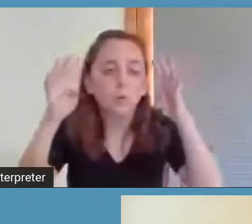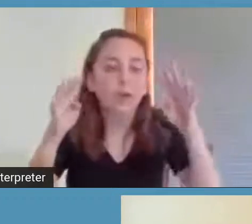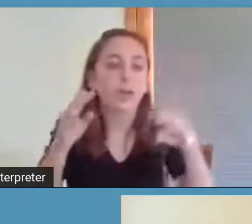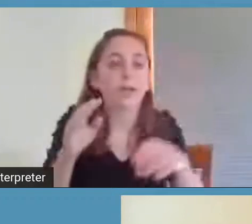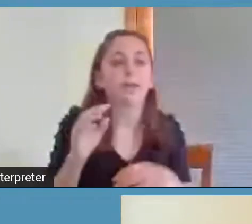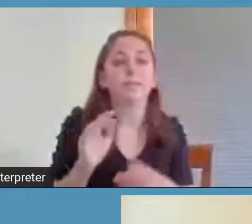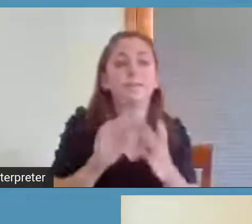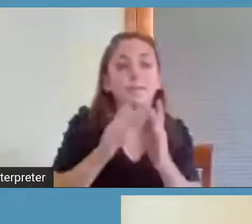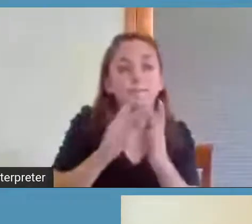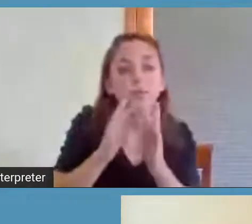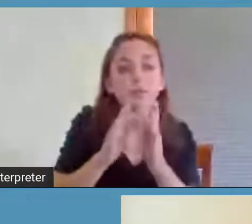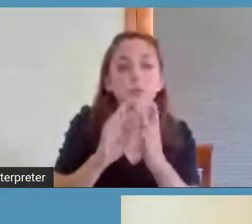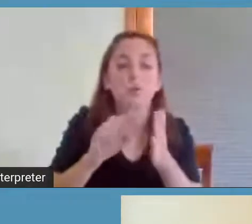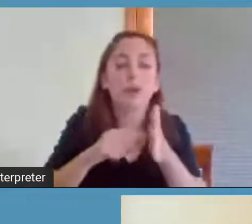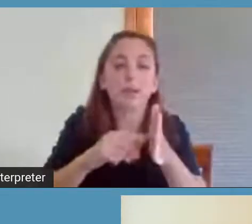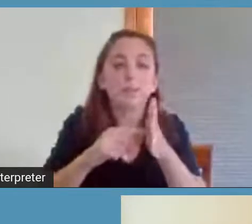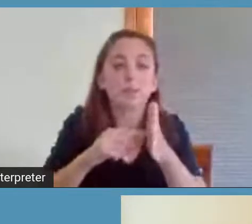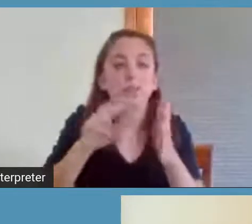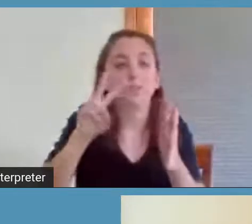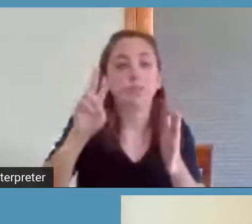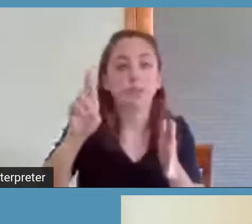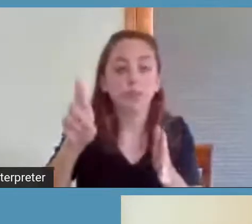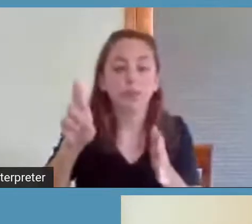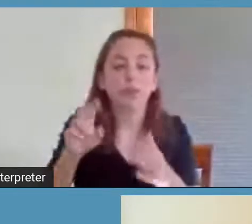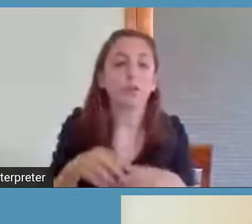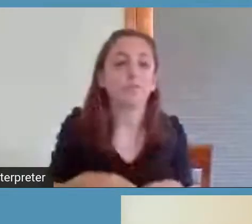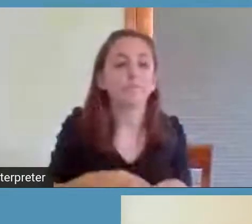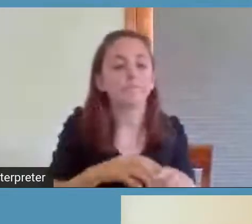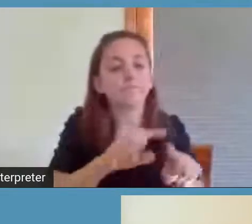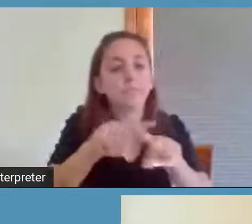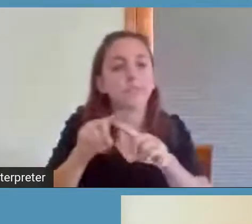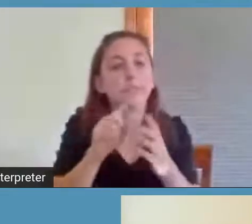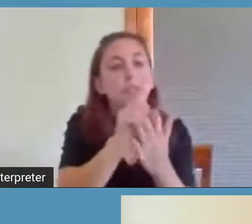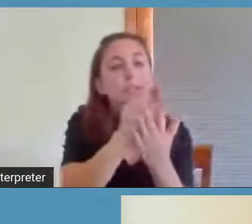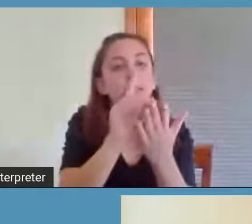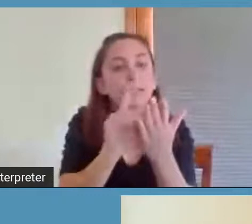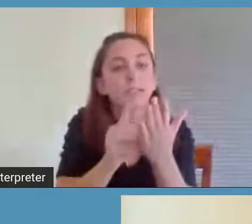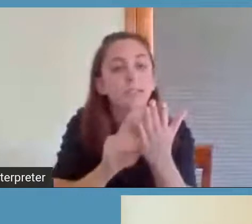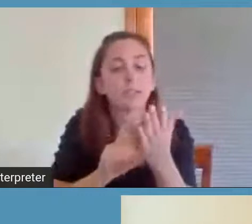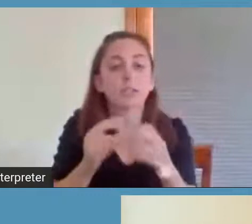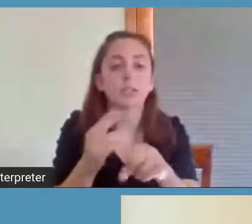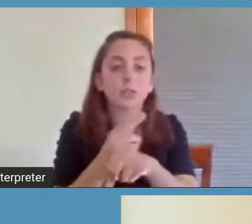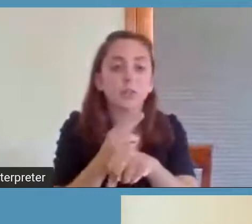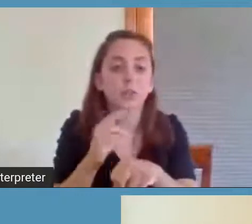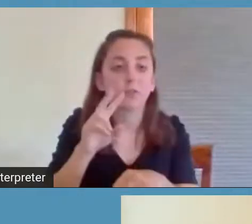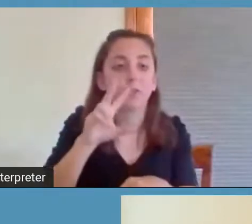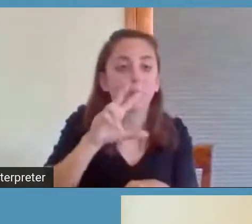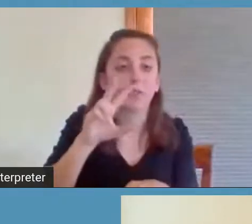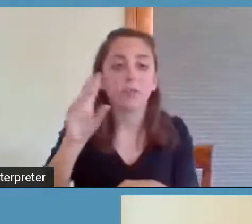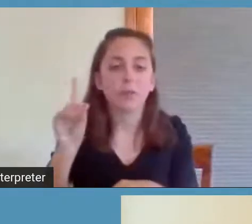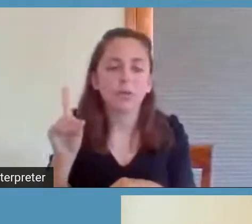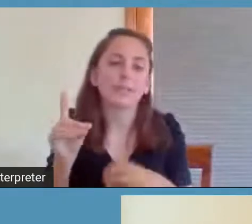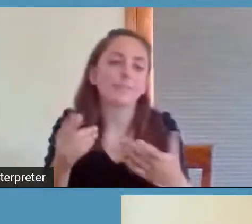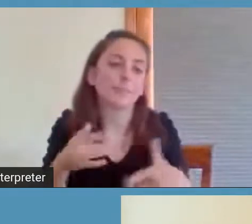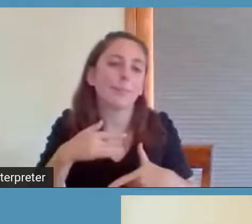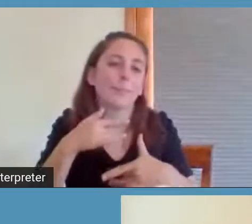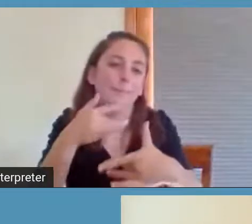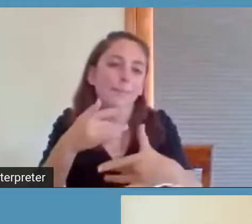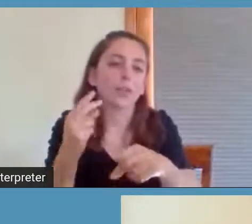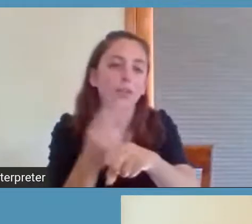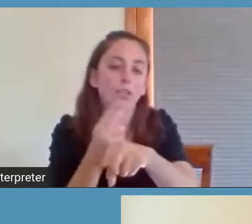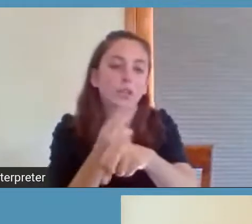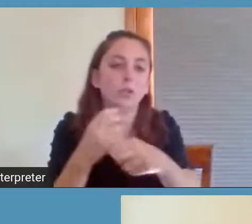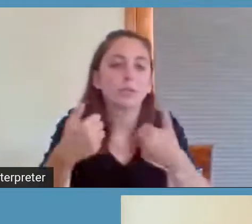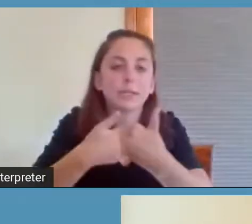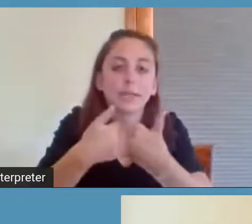So you could create design using Unity 3D. It's usually used for games, but you could actually use that space for exhibition.